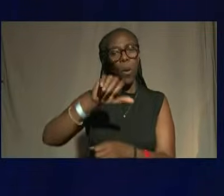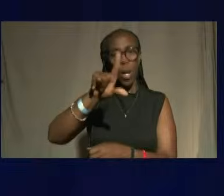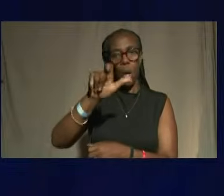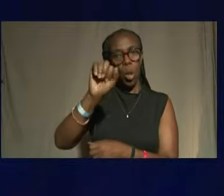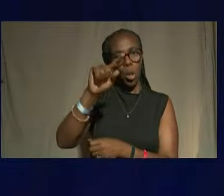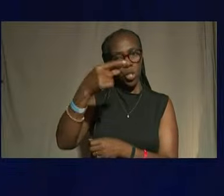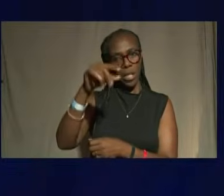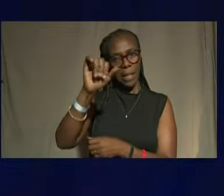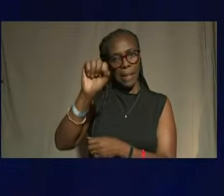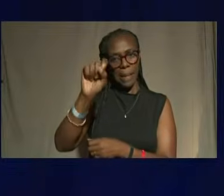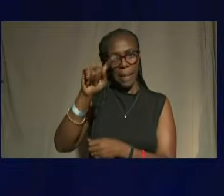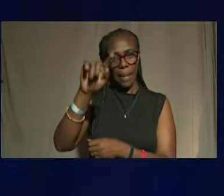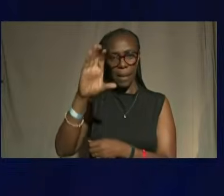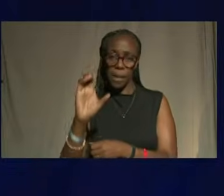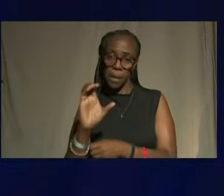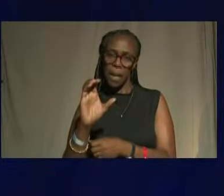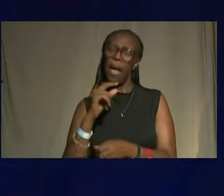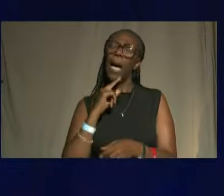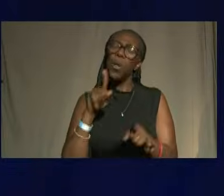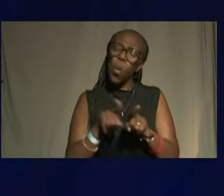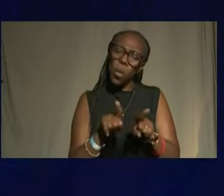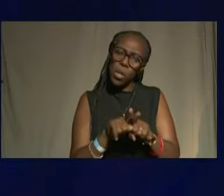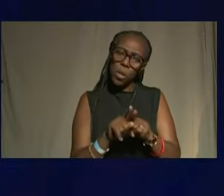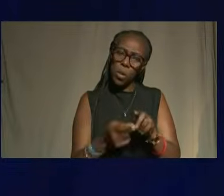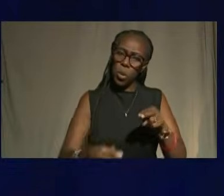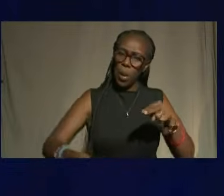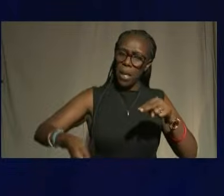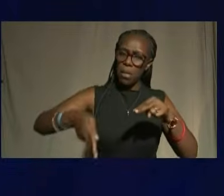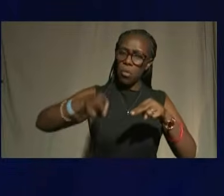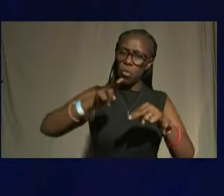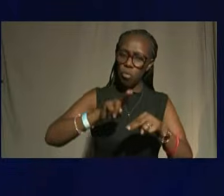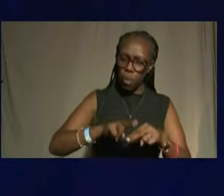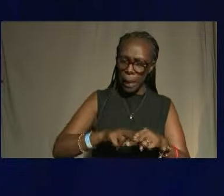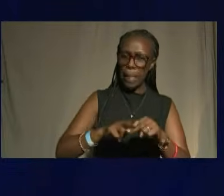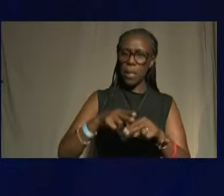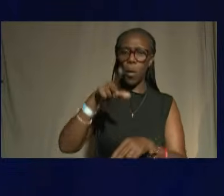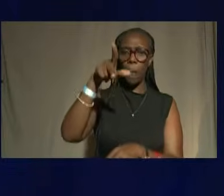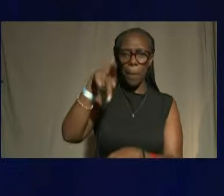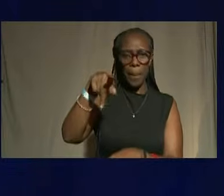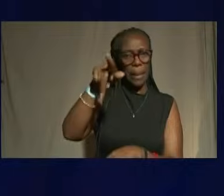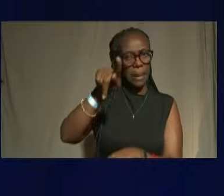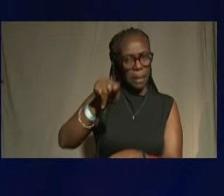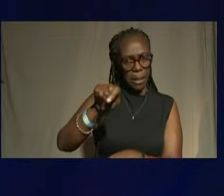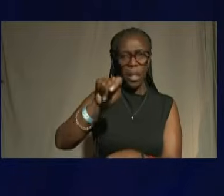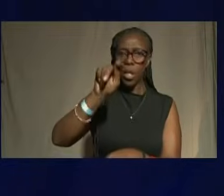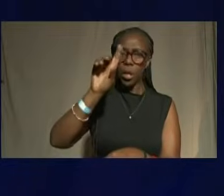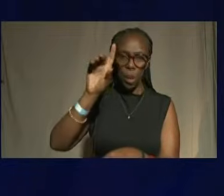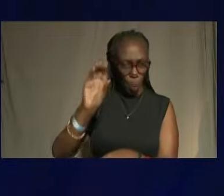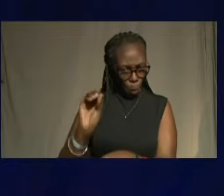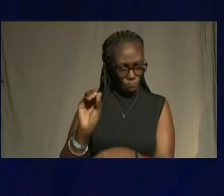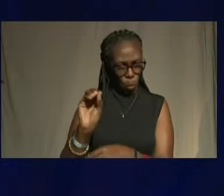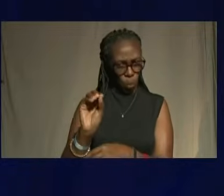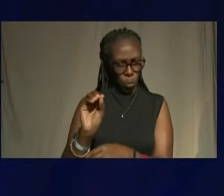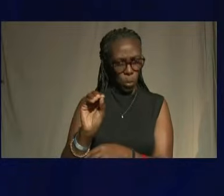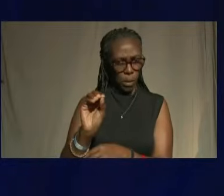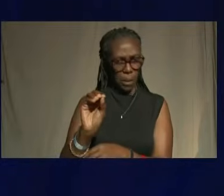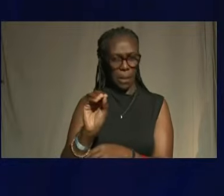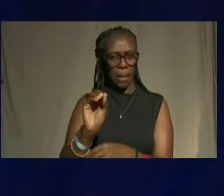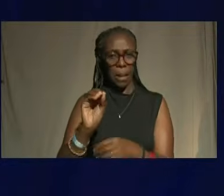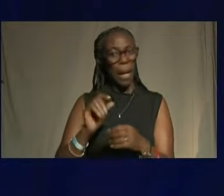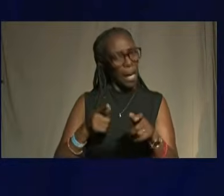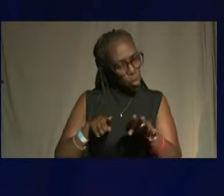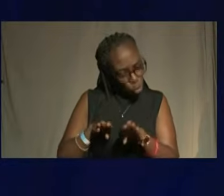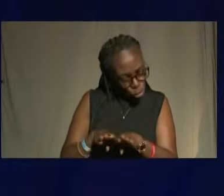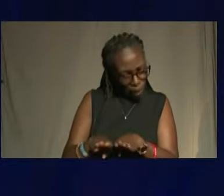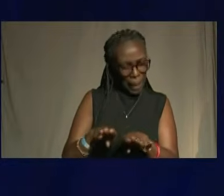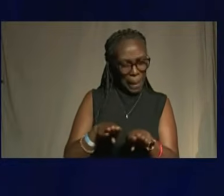and increase the value of the services that are offered through our BPOs by upskilling our workforce and training our young people in